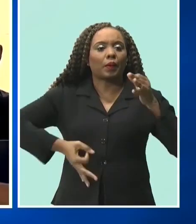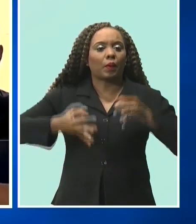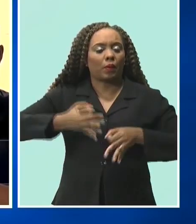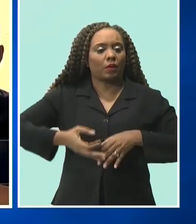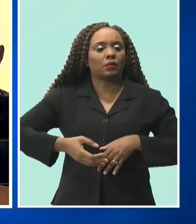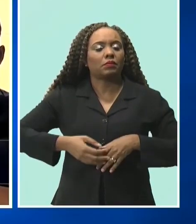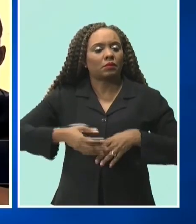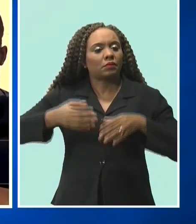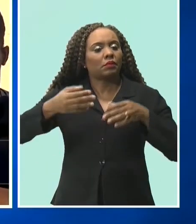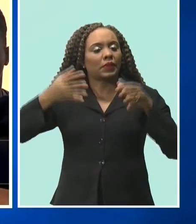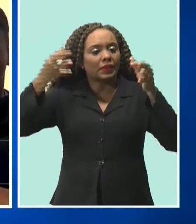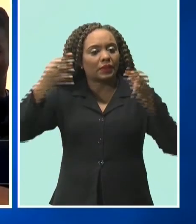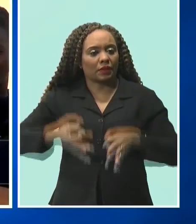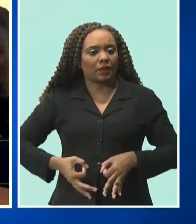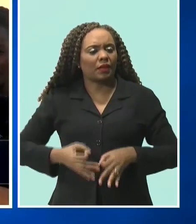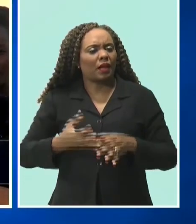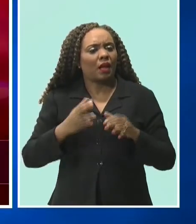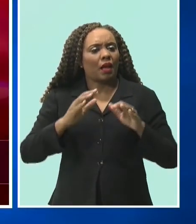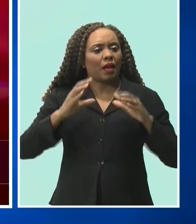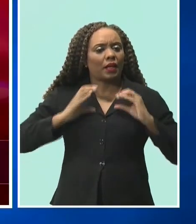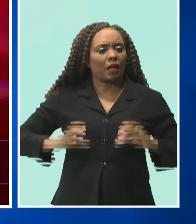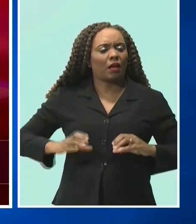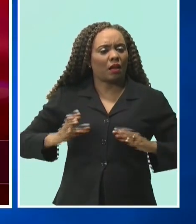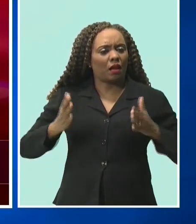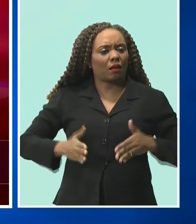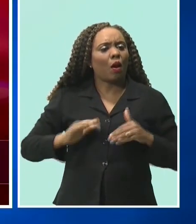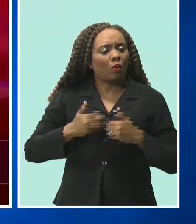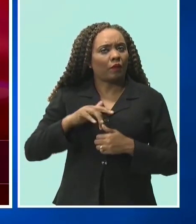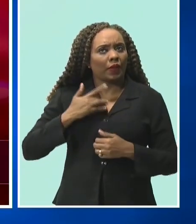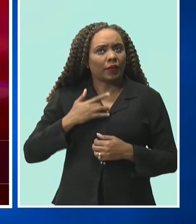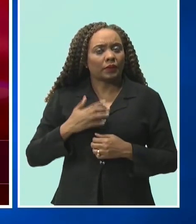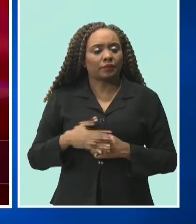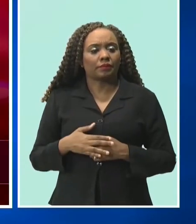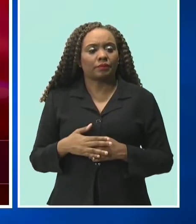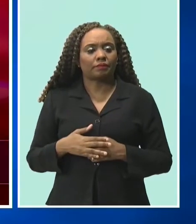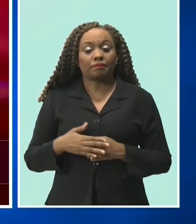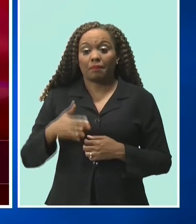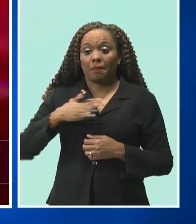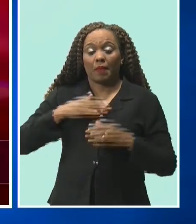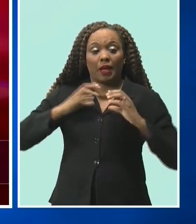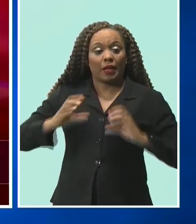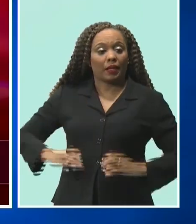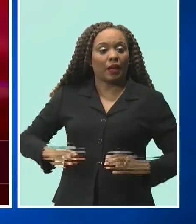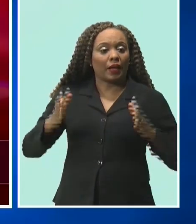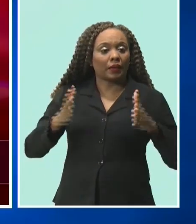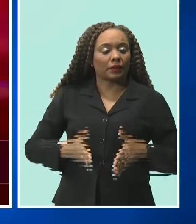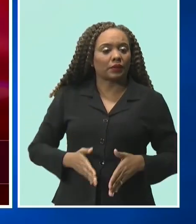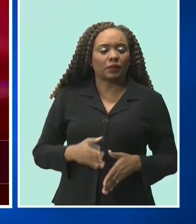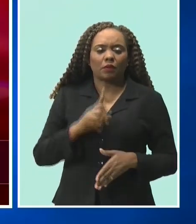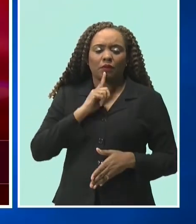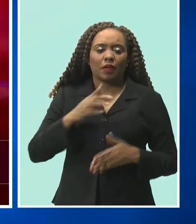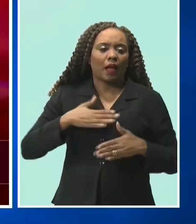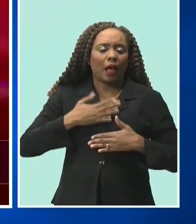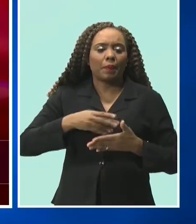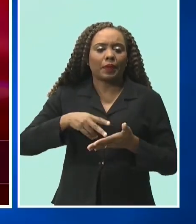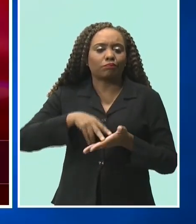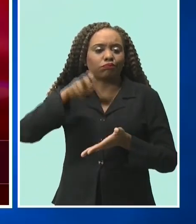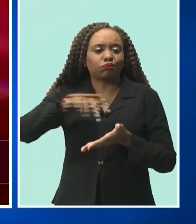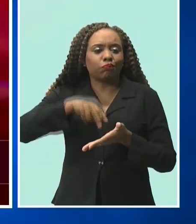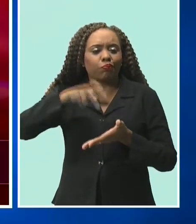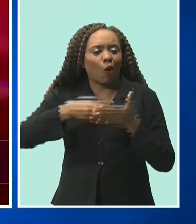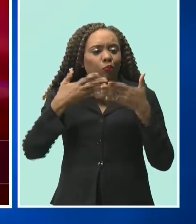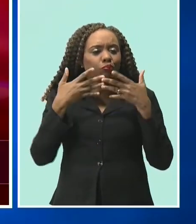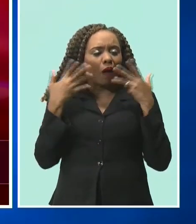decision and the way his client felt about it. She was here with me and she was very happy, jumping up and down, smiling. I was saying